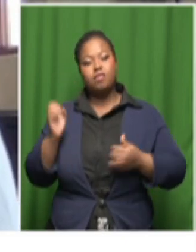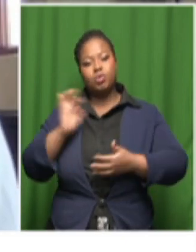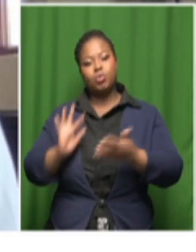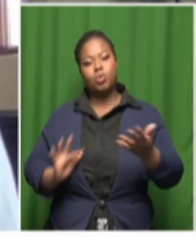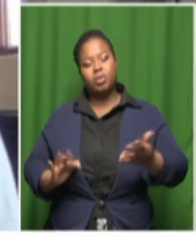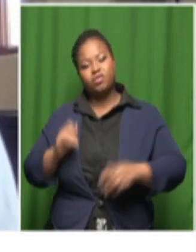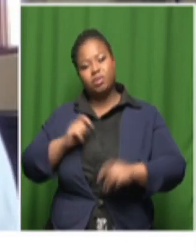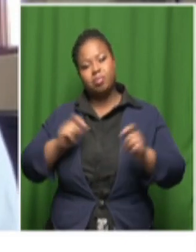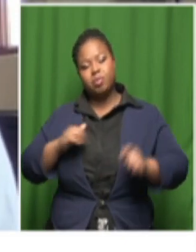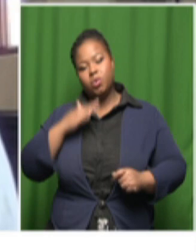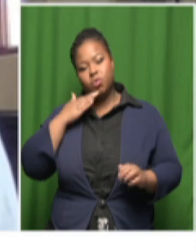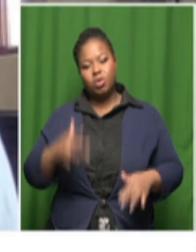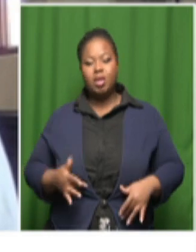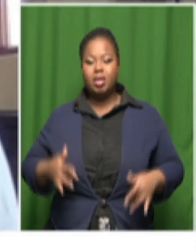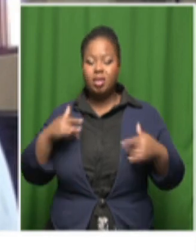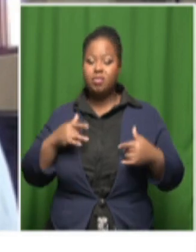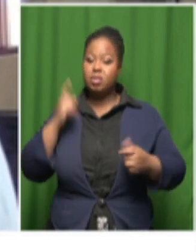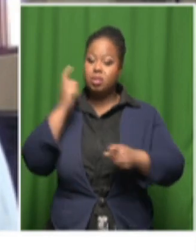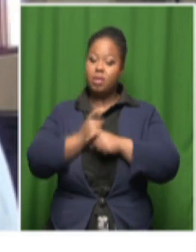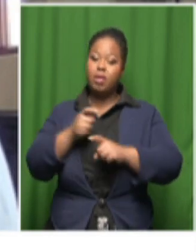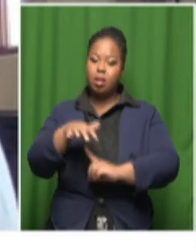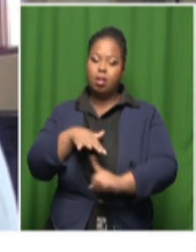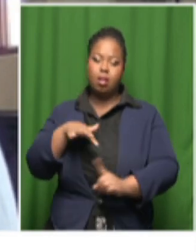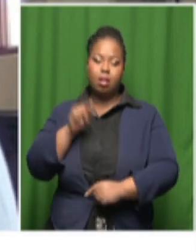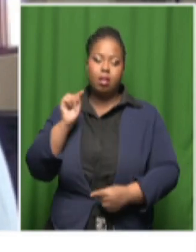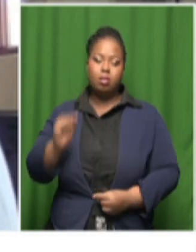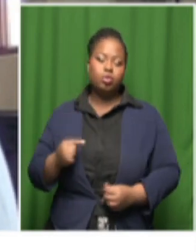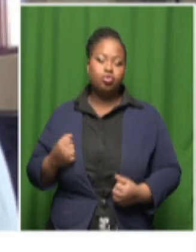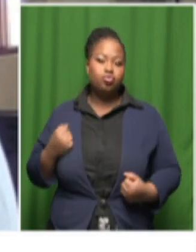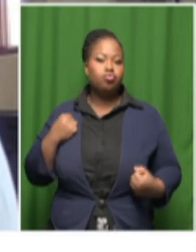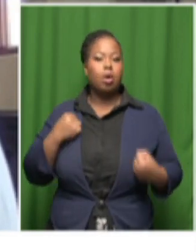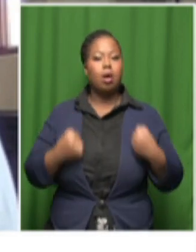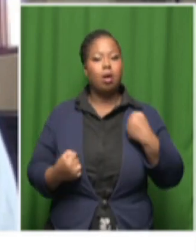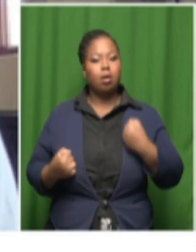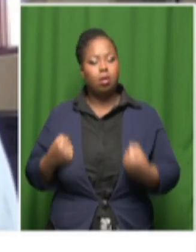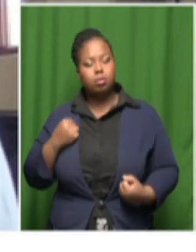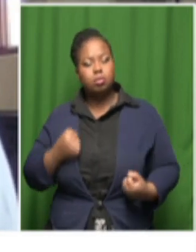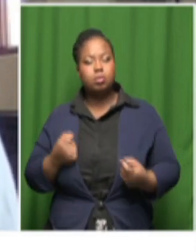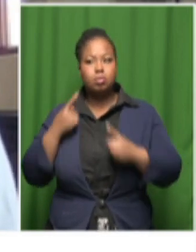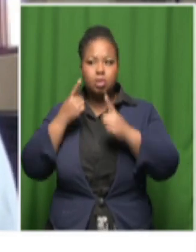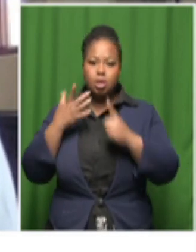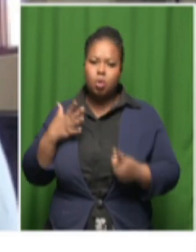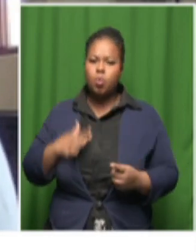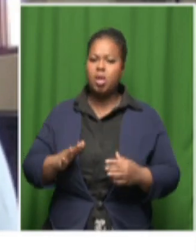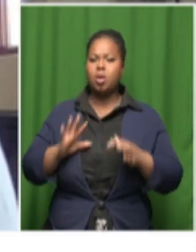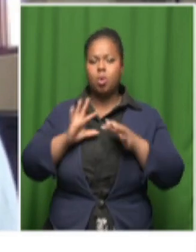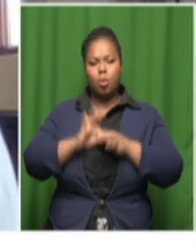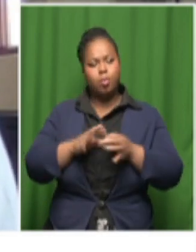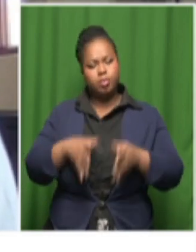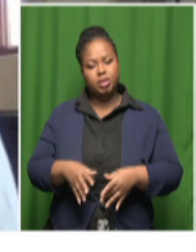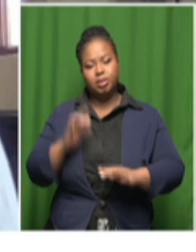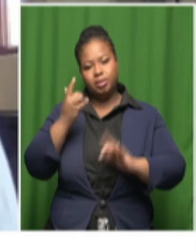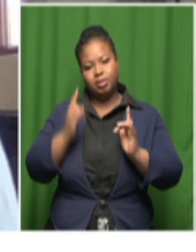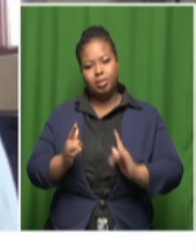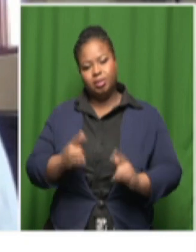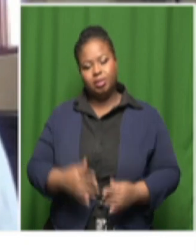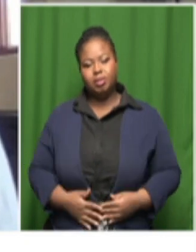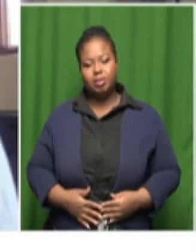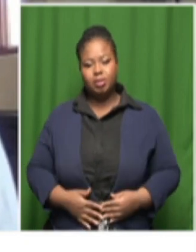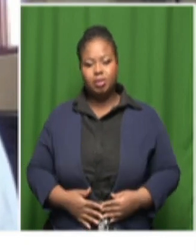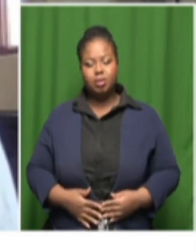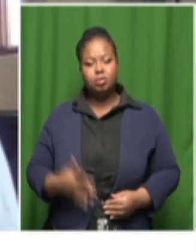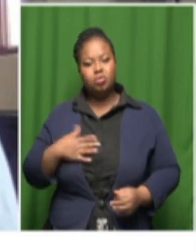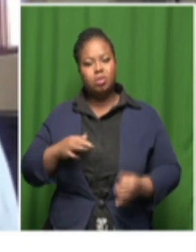those living under very difficult conditions, their struggles, their desires for a home in the city, their struggles